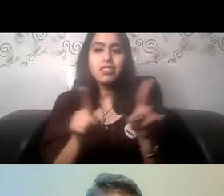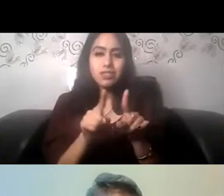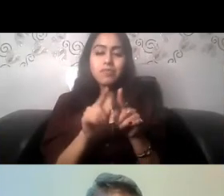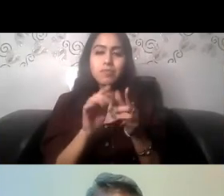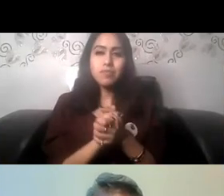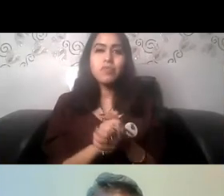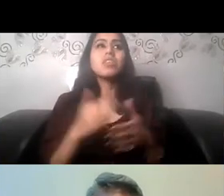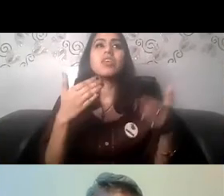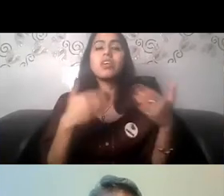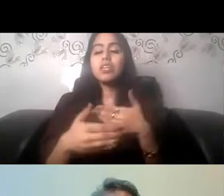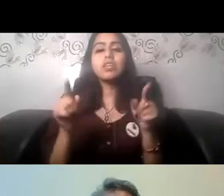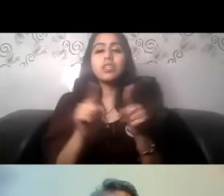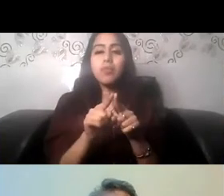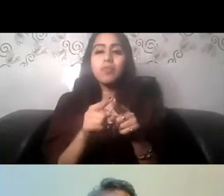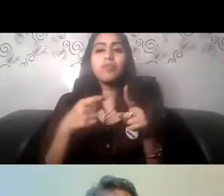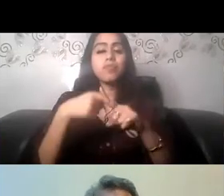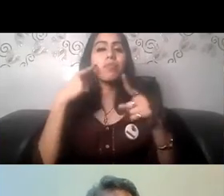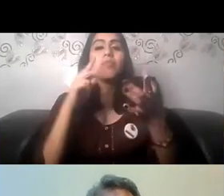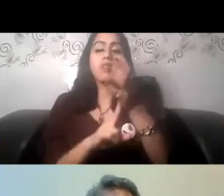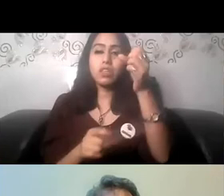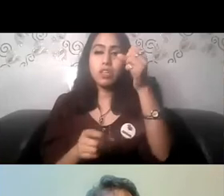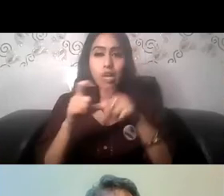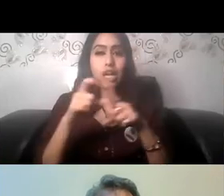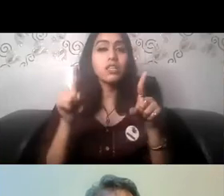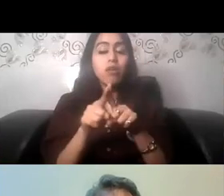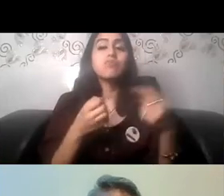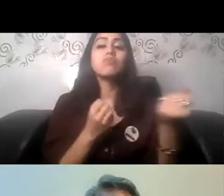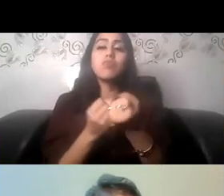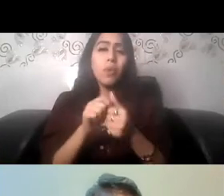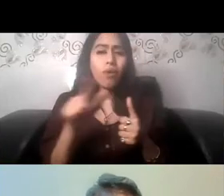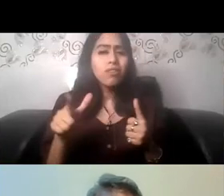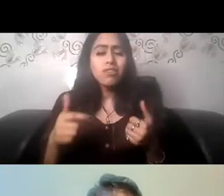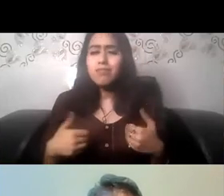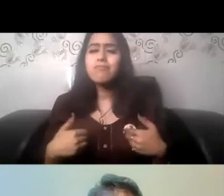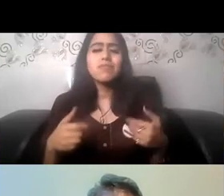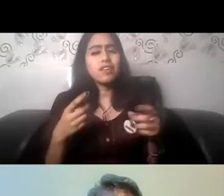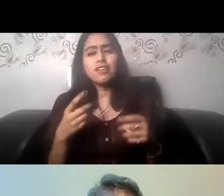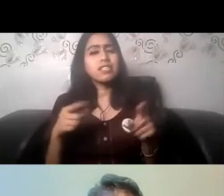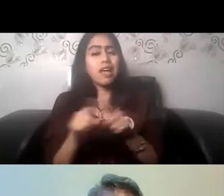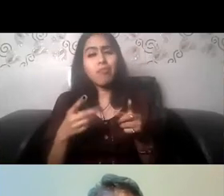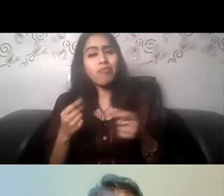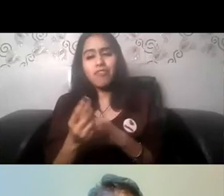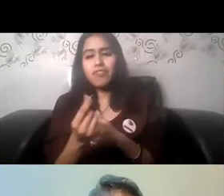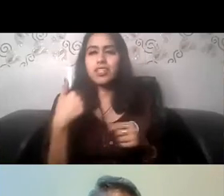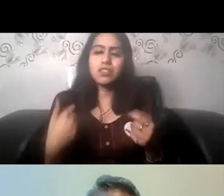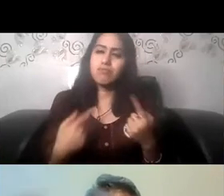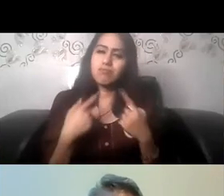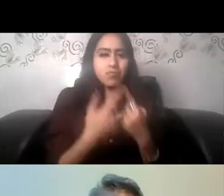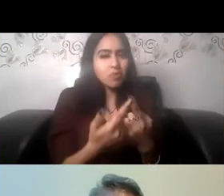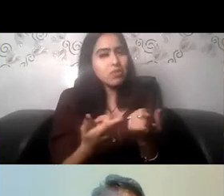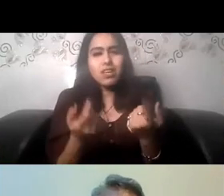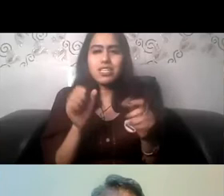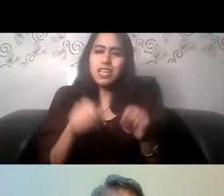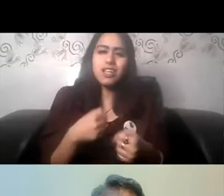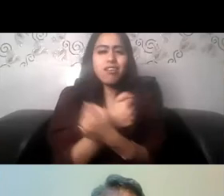to garner kind of a support from all over. So I was immediately drawn to it, and I would love to work